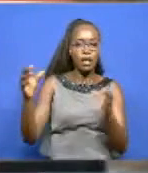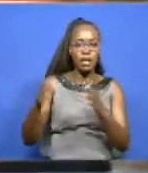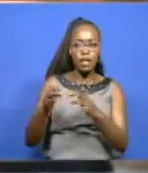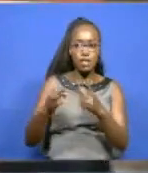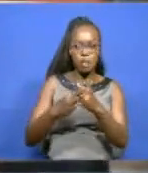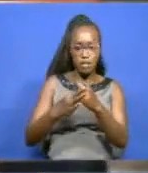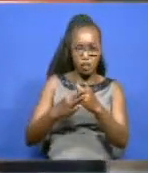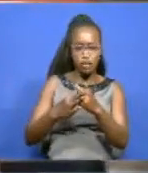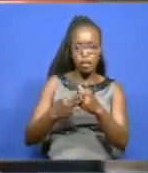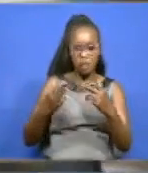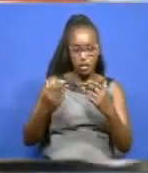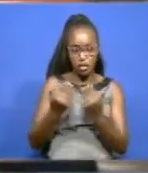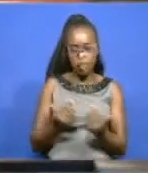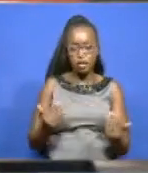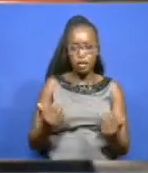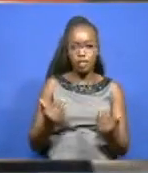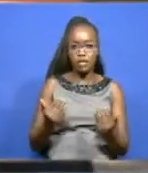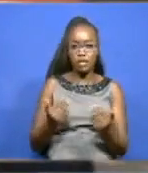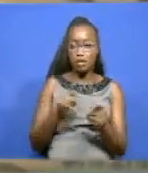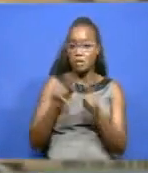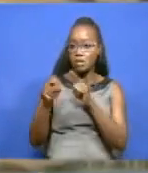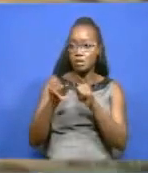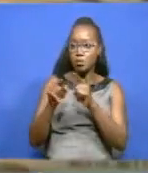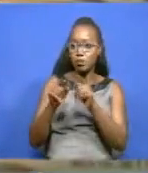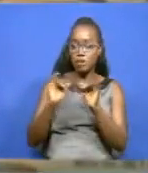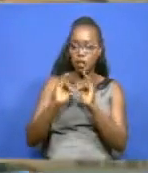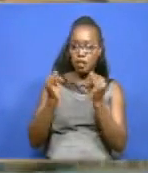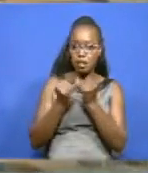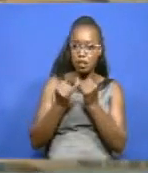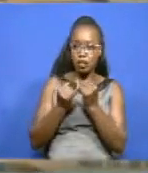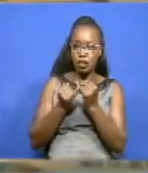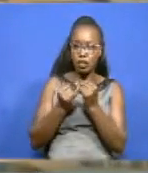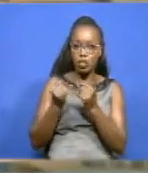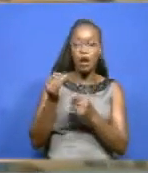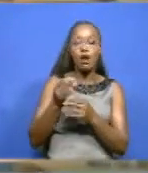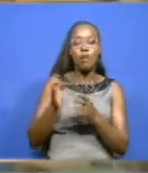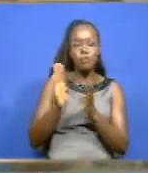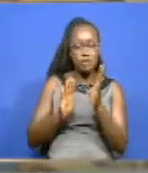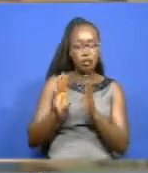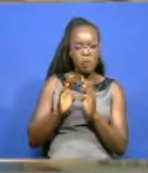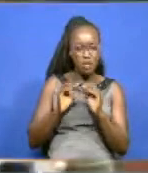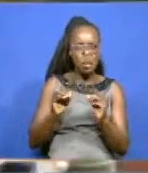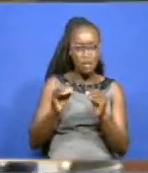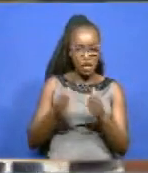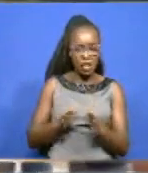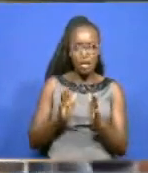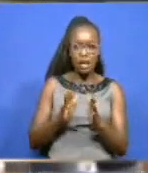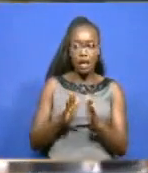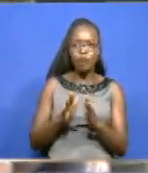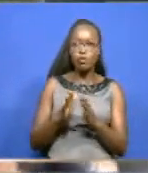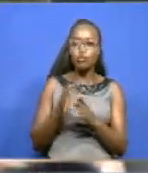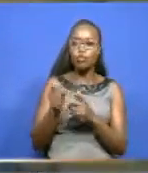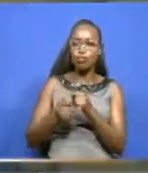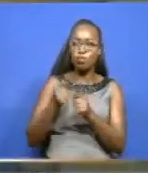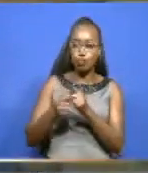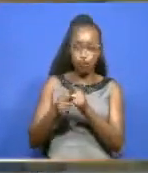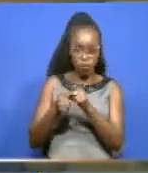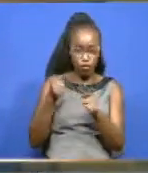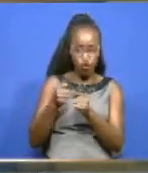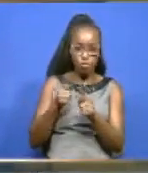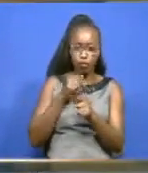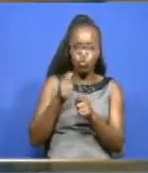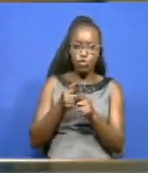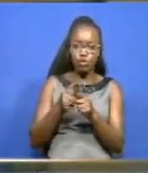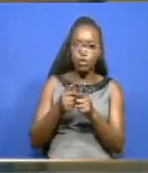The residents blaming the institution of negligence in allowing the student to climb the flagpost to retrieve the rope that was stuck instead of bringing